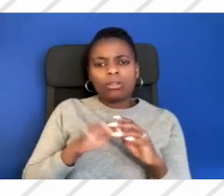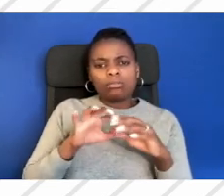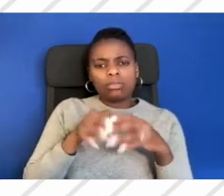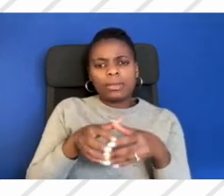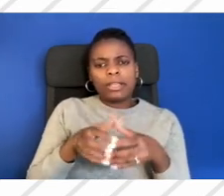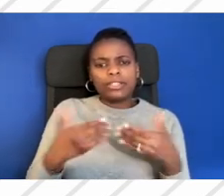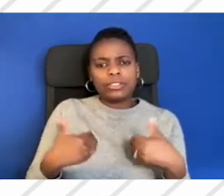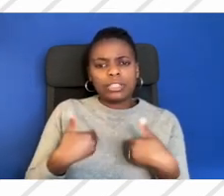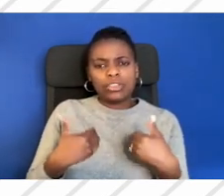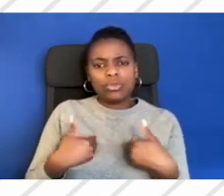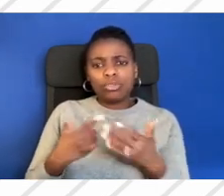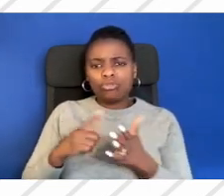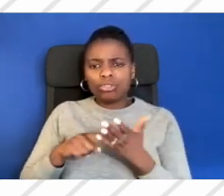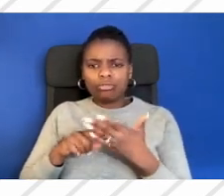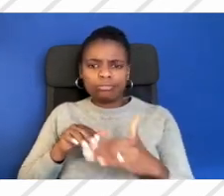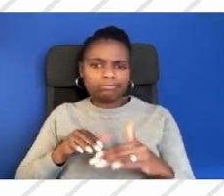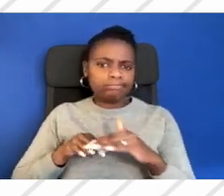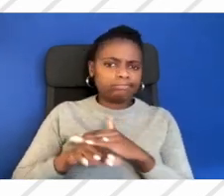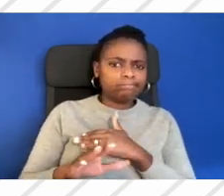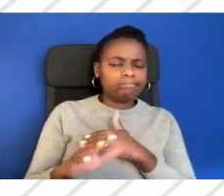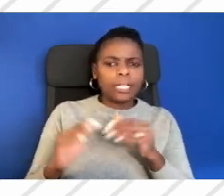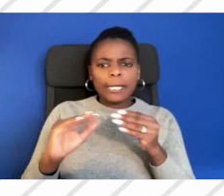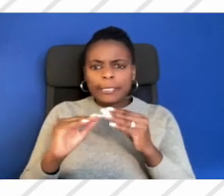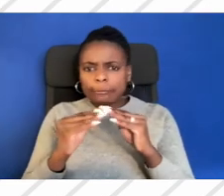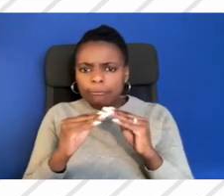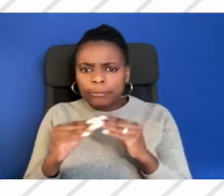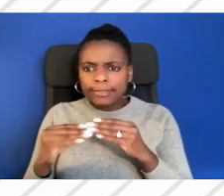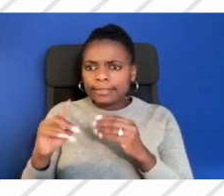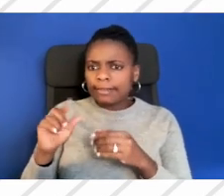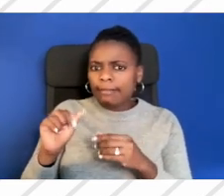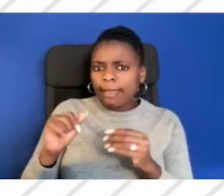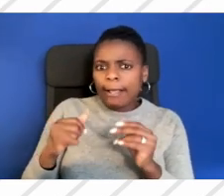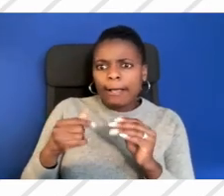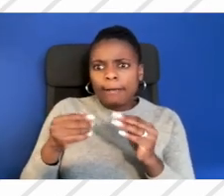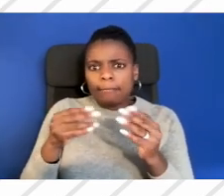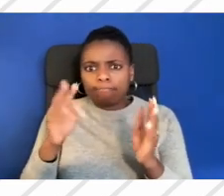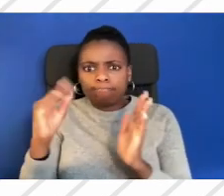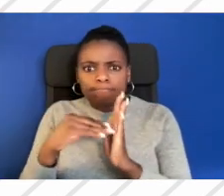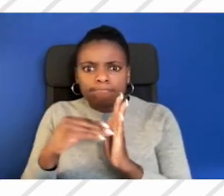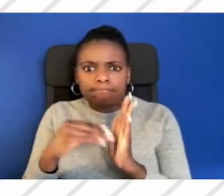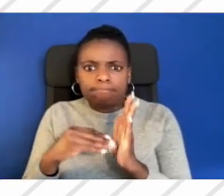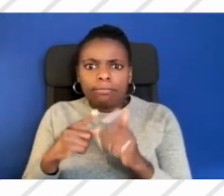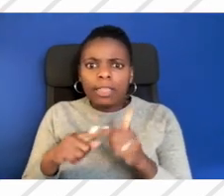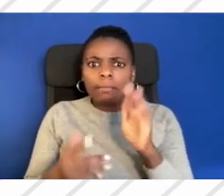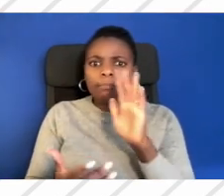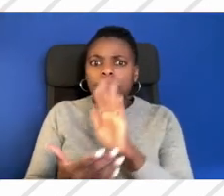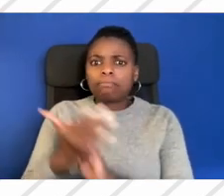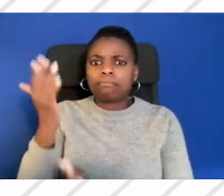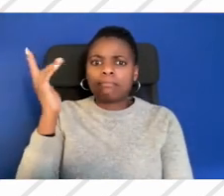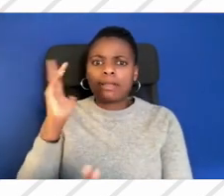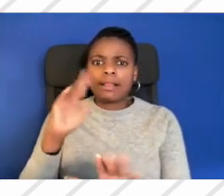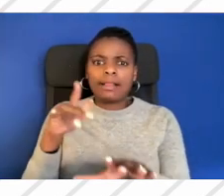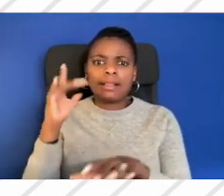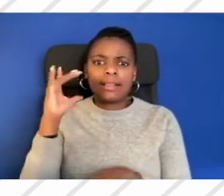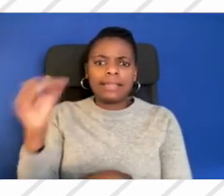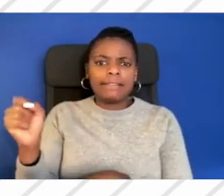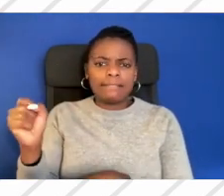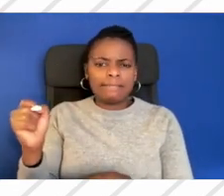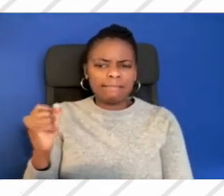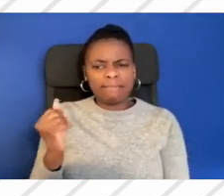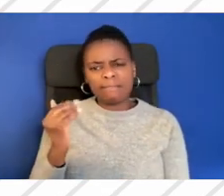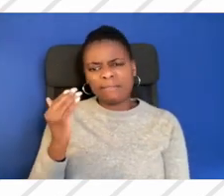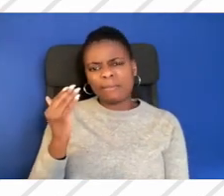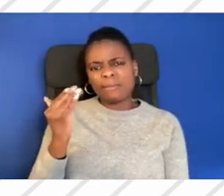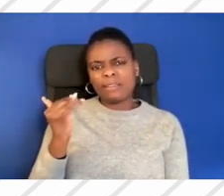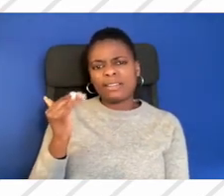their data, they get their numbers, and then they kind of just leave. Why? Right? I think